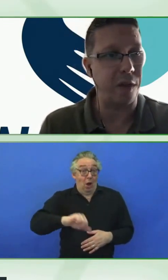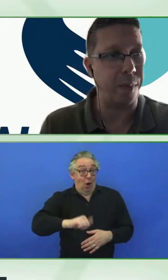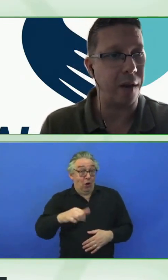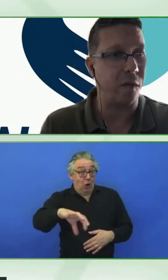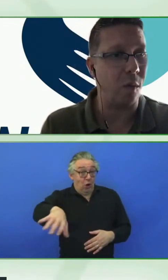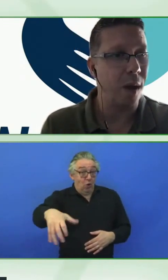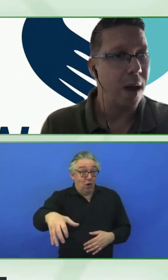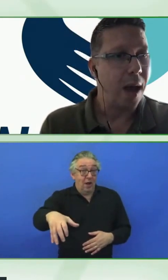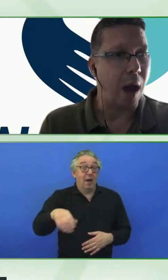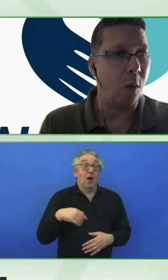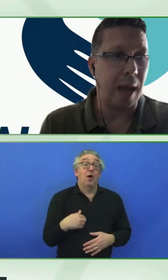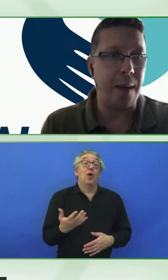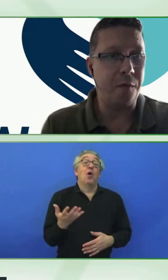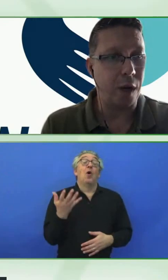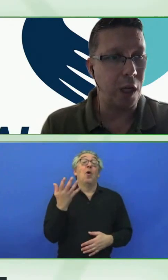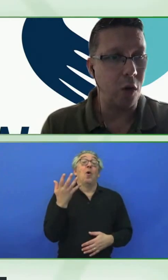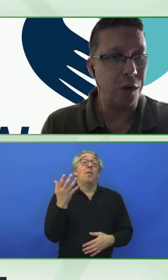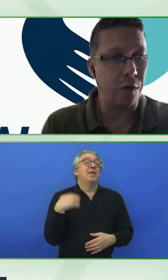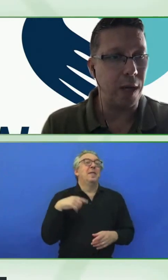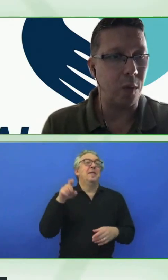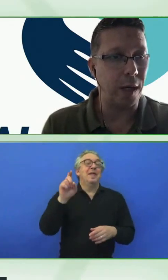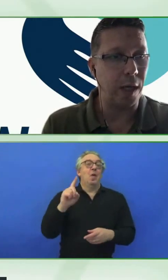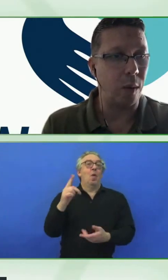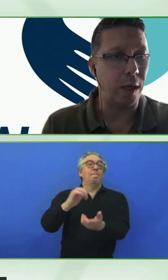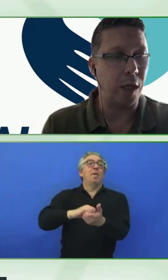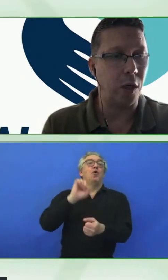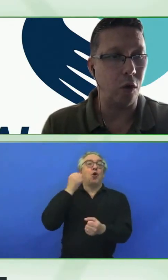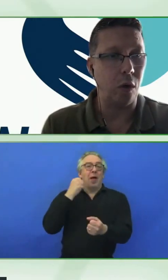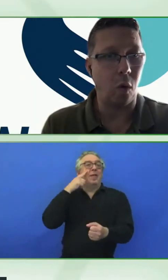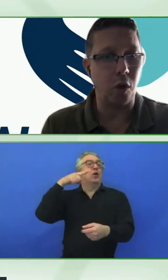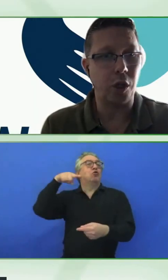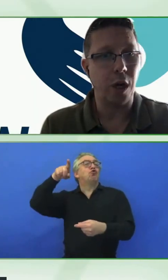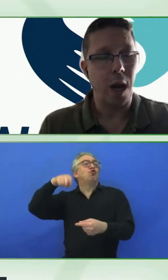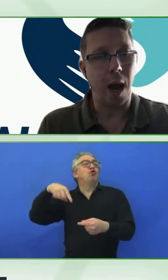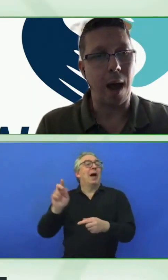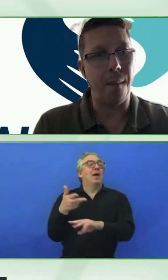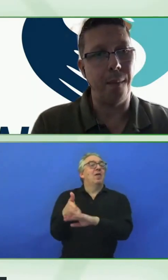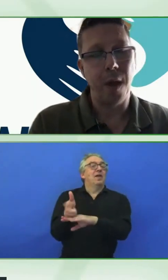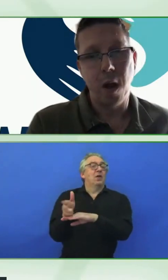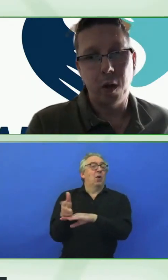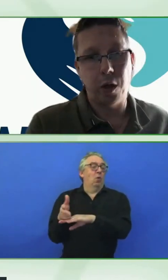going live on the platform. We aim for a Q3 2022 launch,